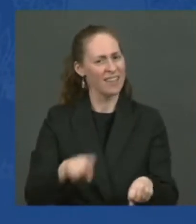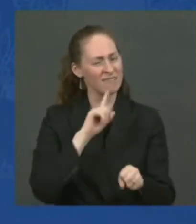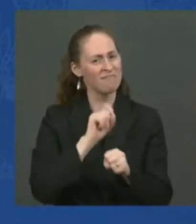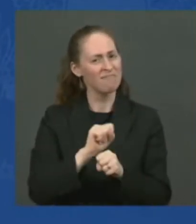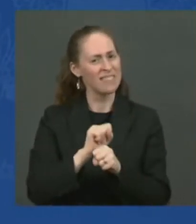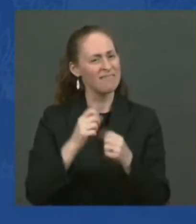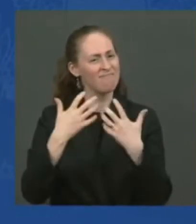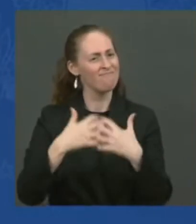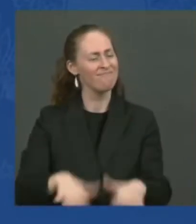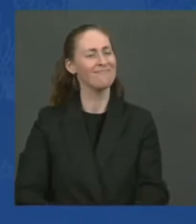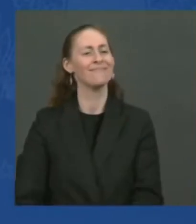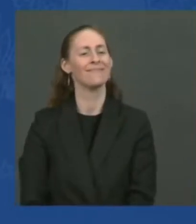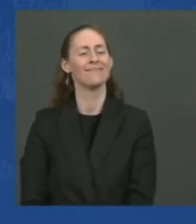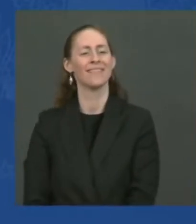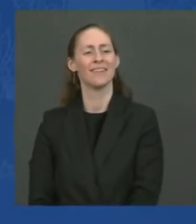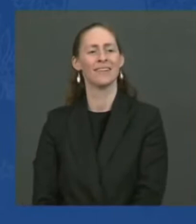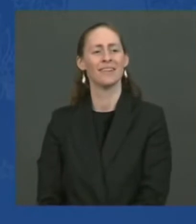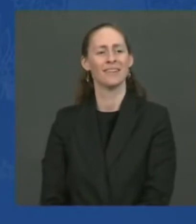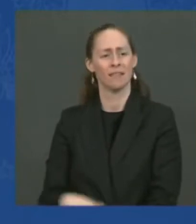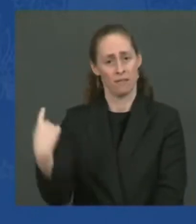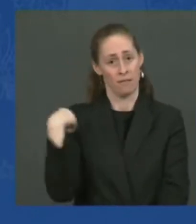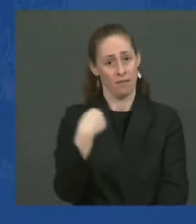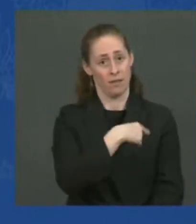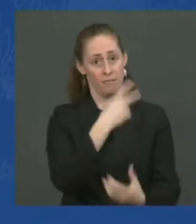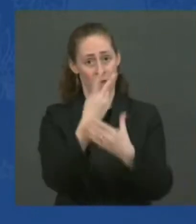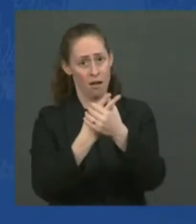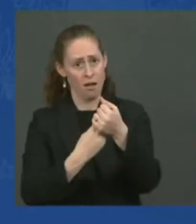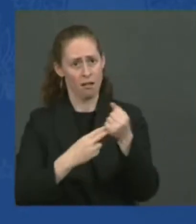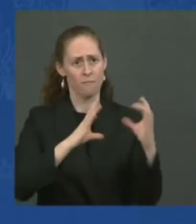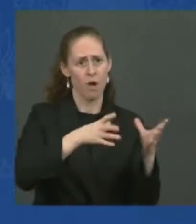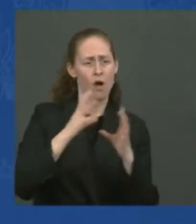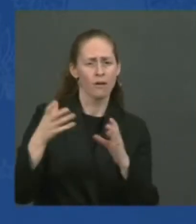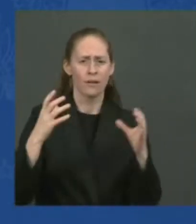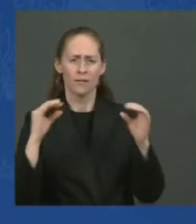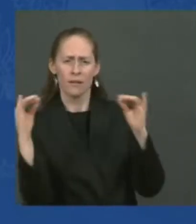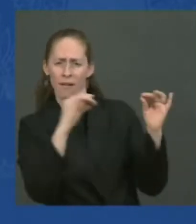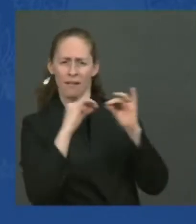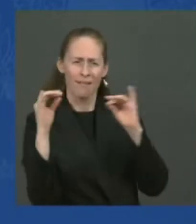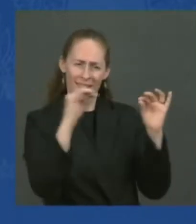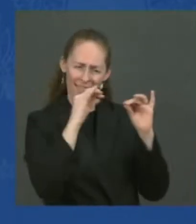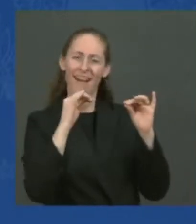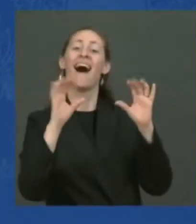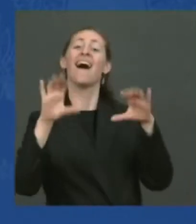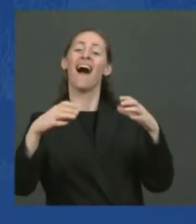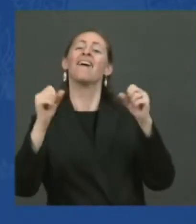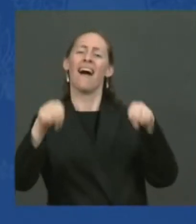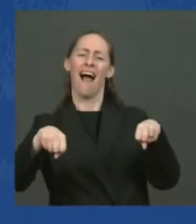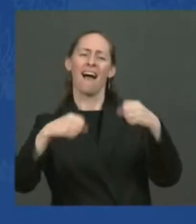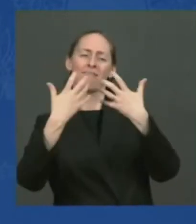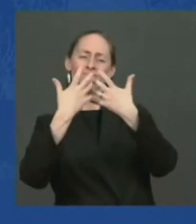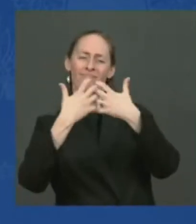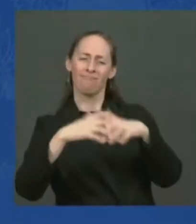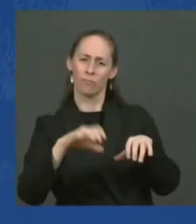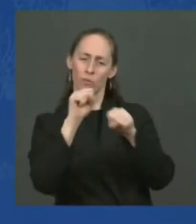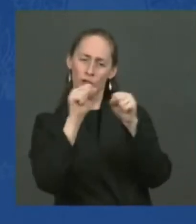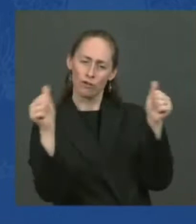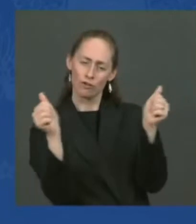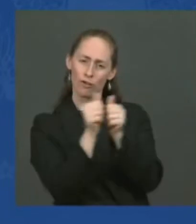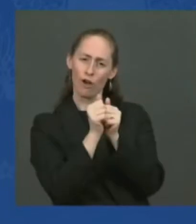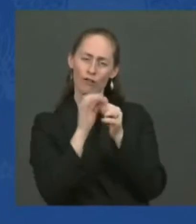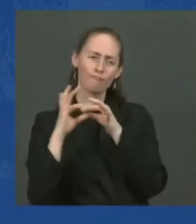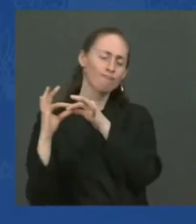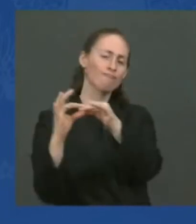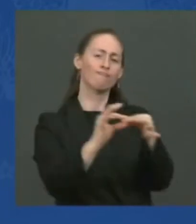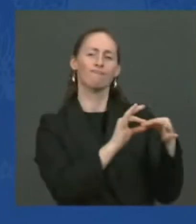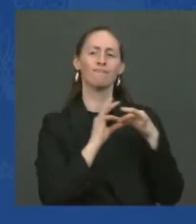this legislation show how to get things done. The senators in our group of 10 effectively represented the needs